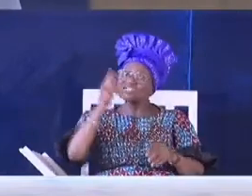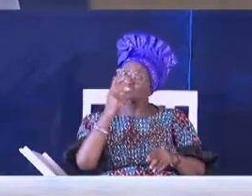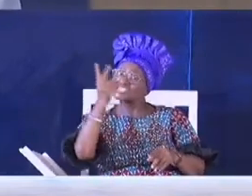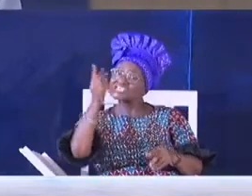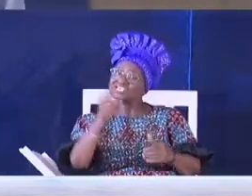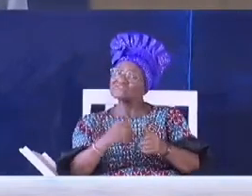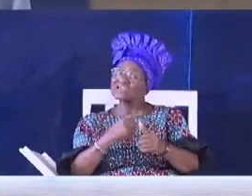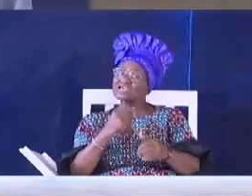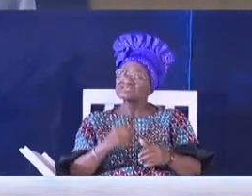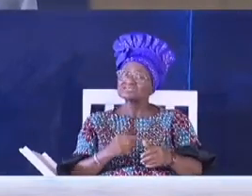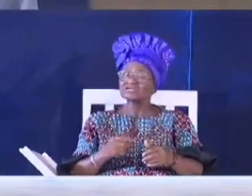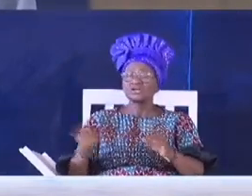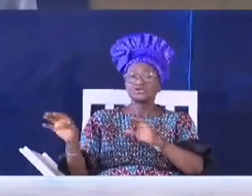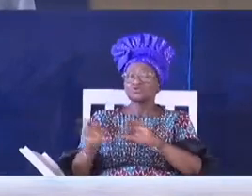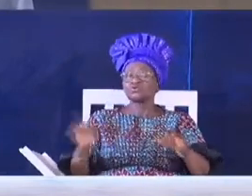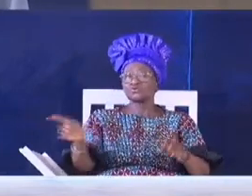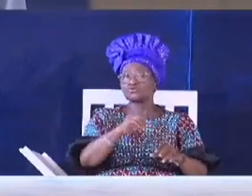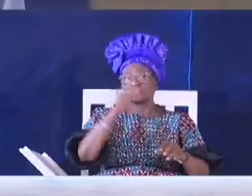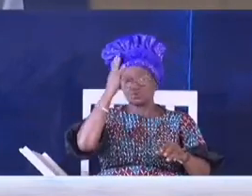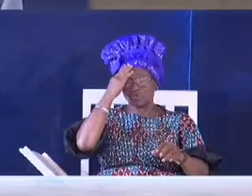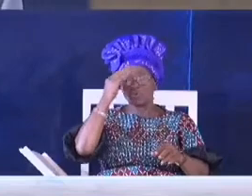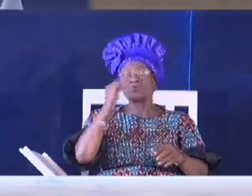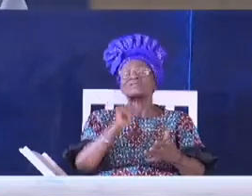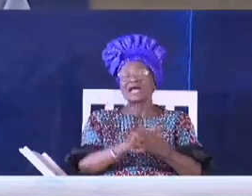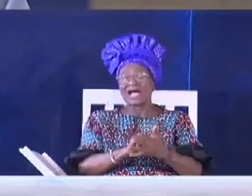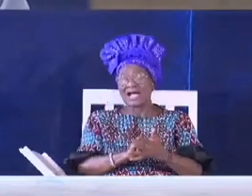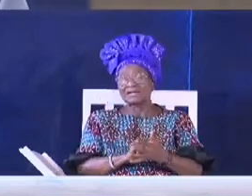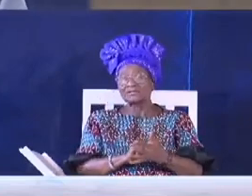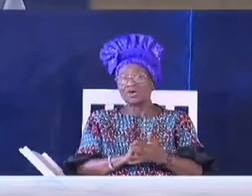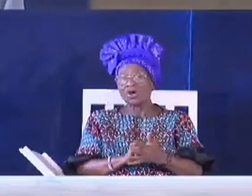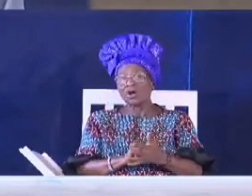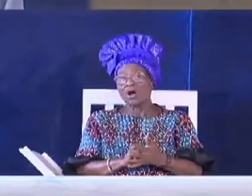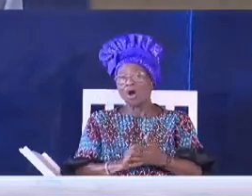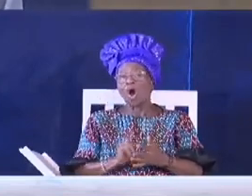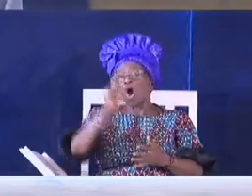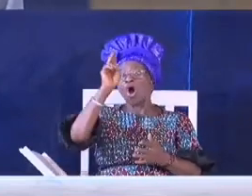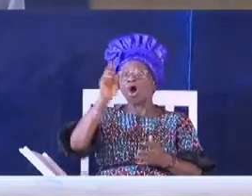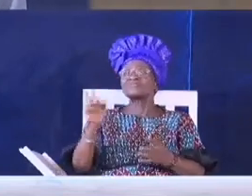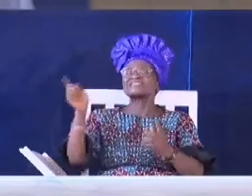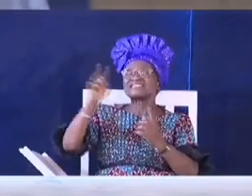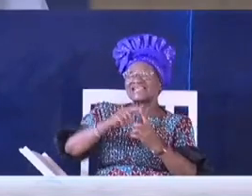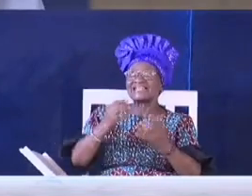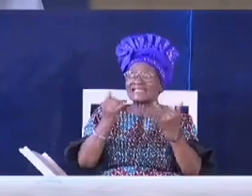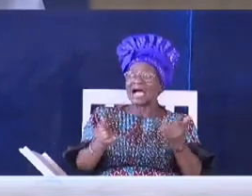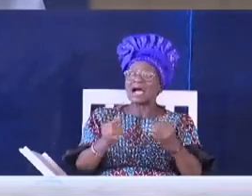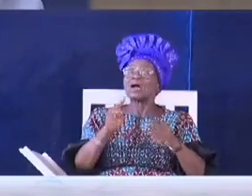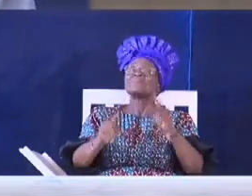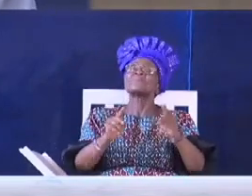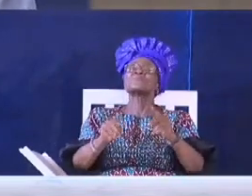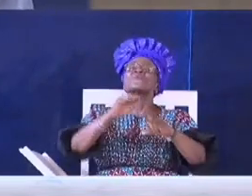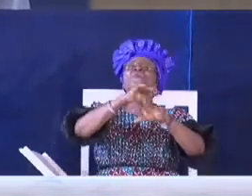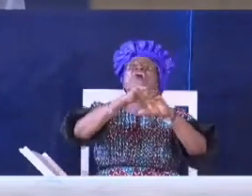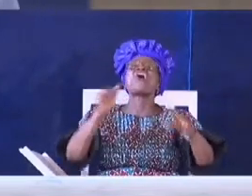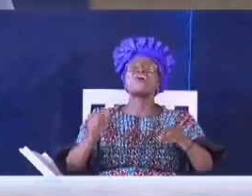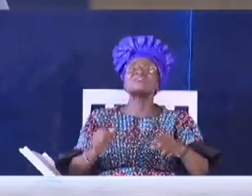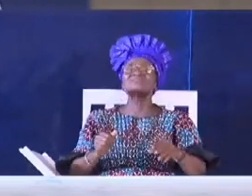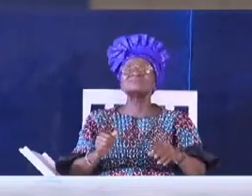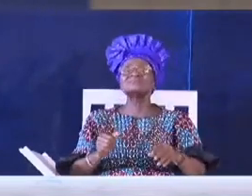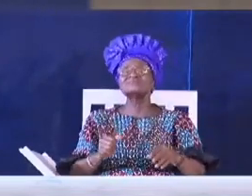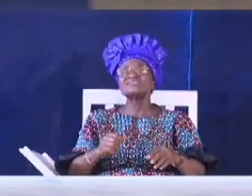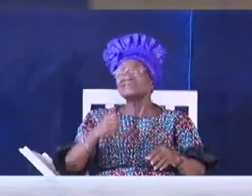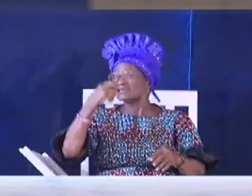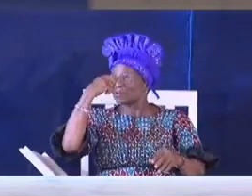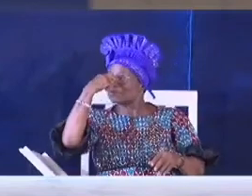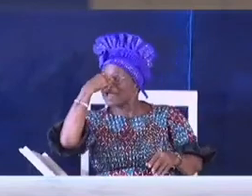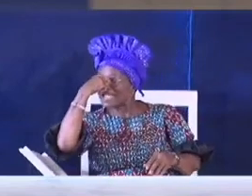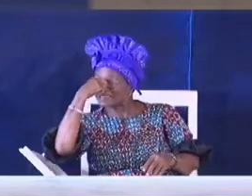you know that up till now, people still call Bartimaeus blind Bartimaeus, long after God opened his eyes?